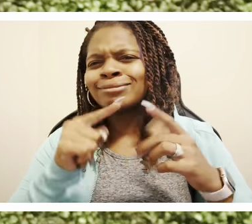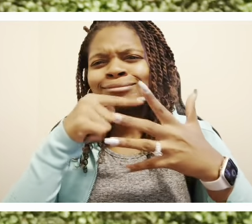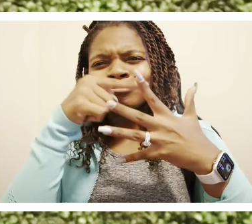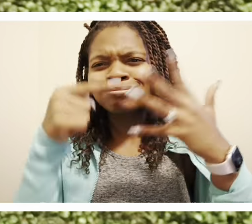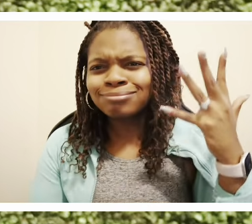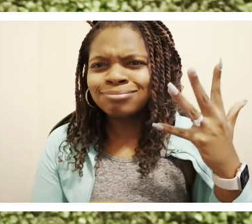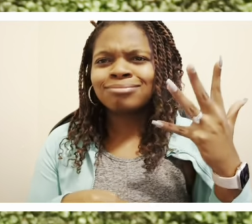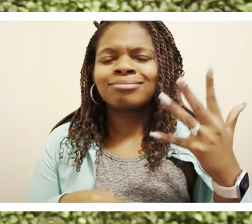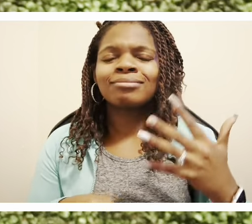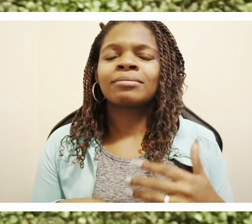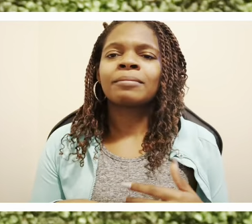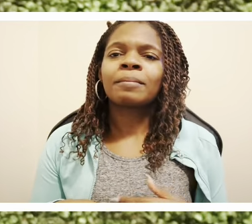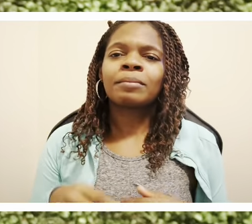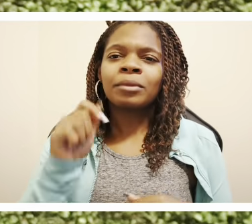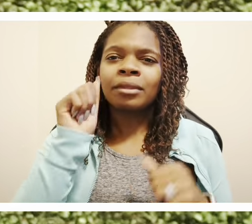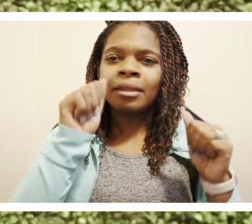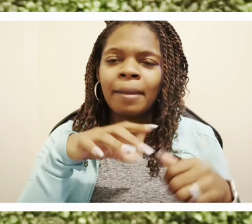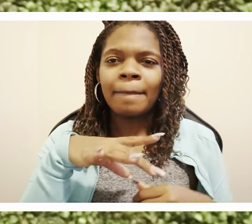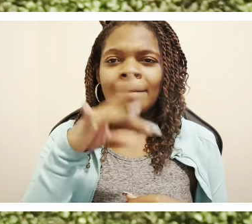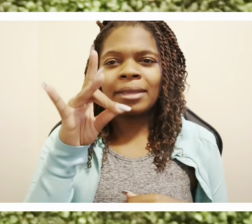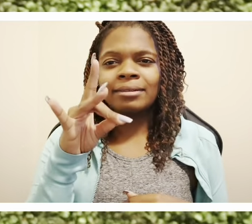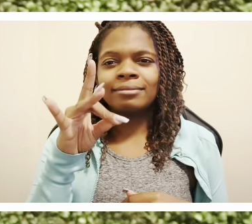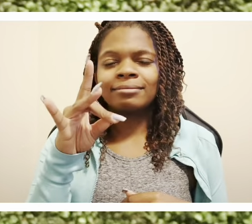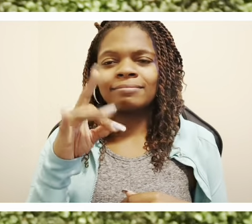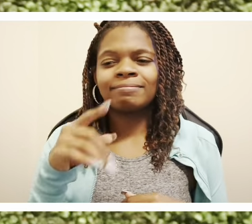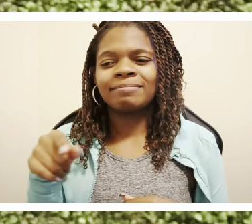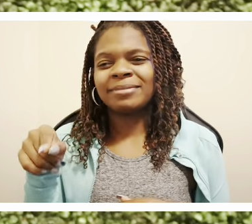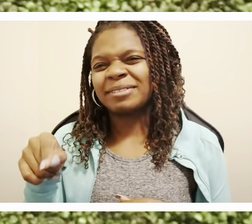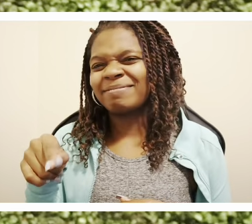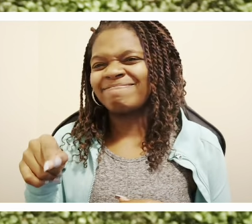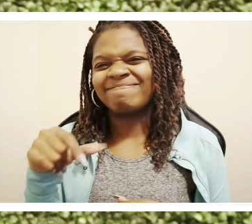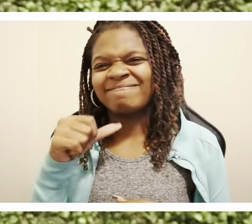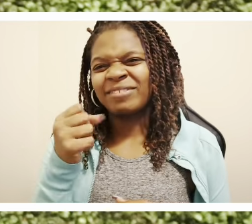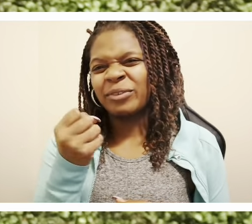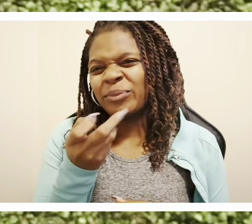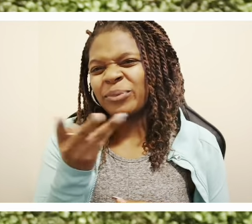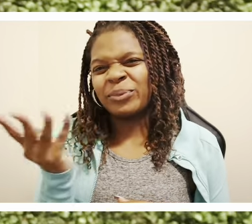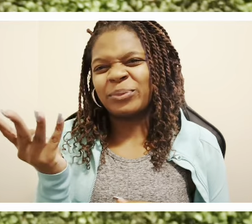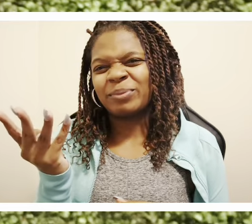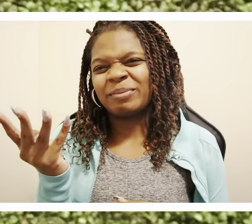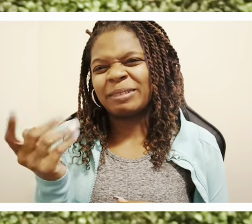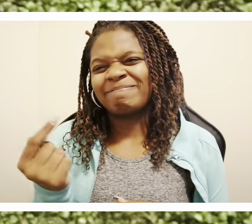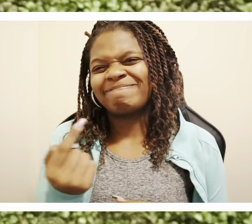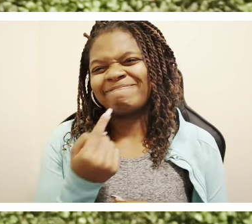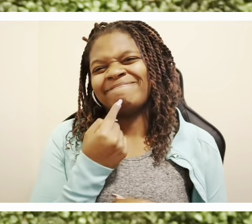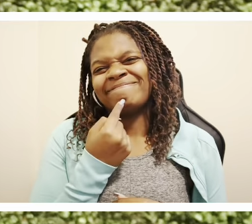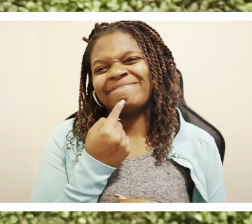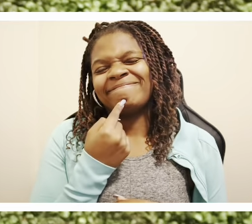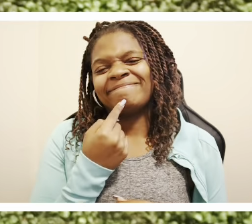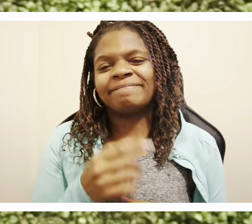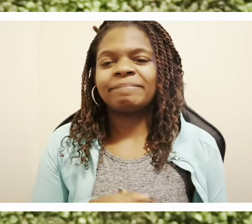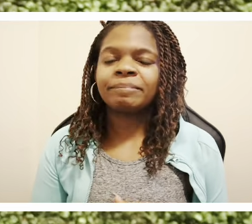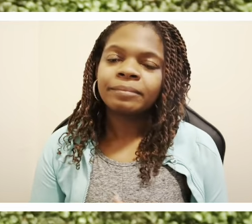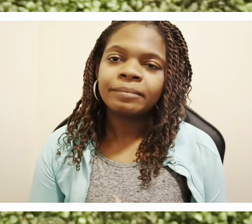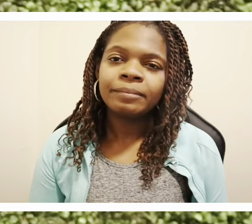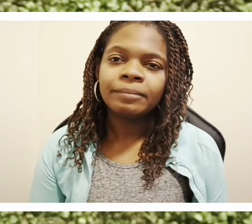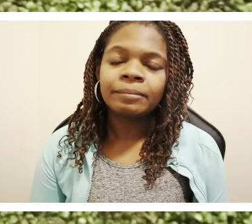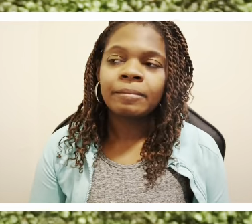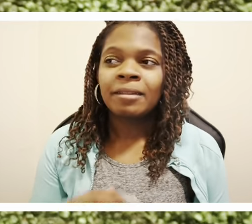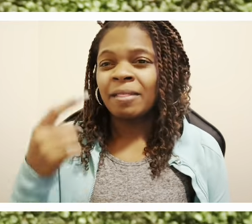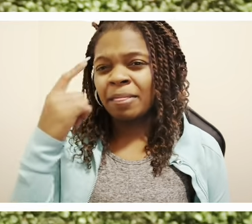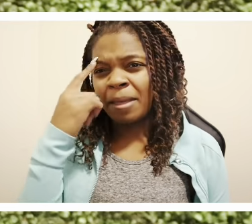more options when you choose to recording your workout than the Fitbit. So that was a little bit disappointing that it didn't have more